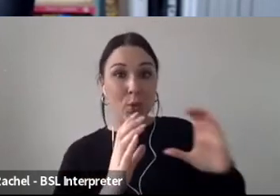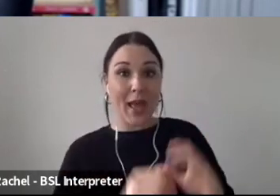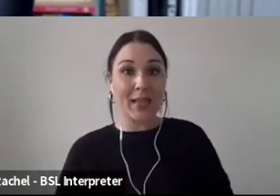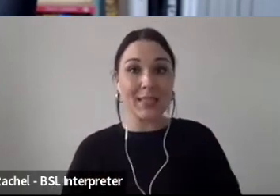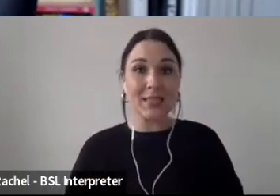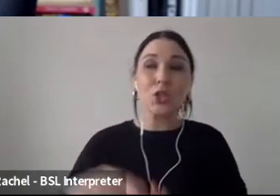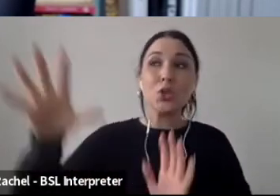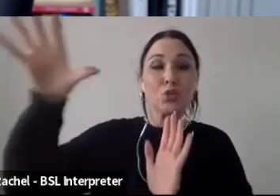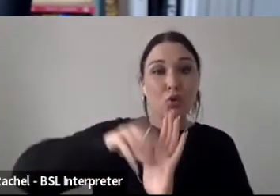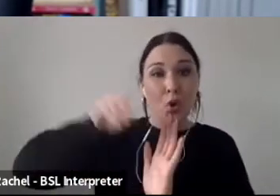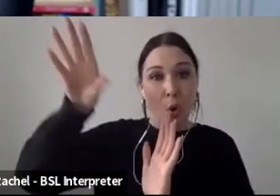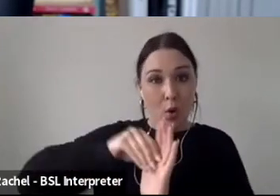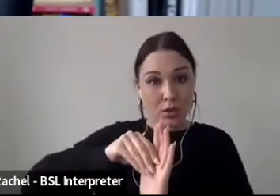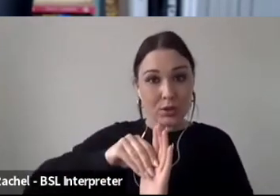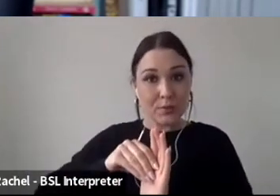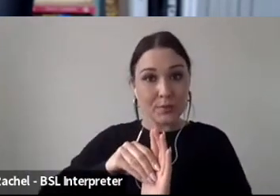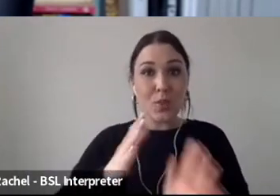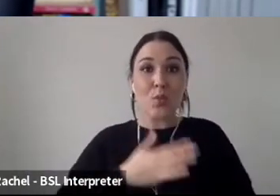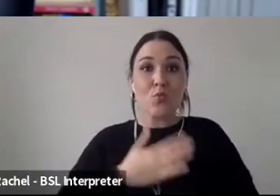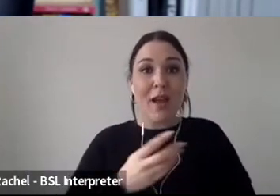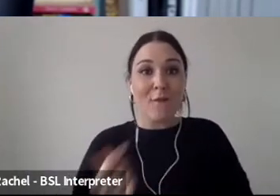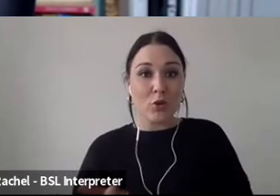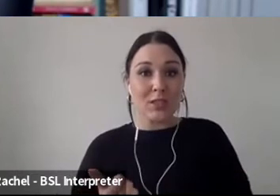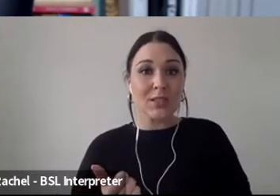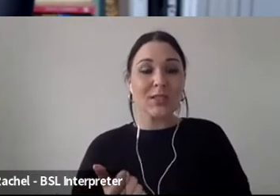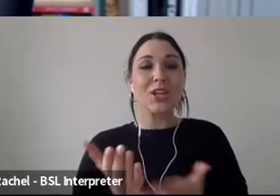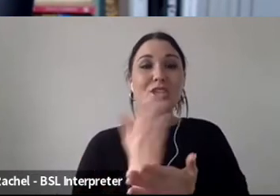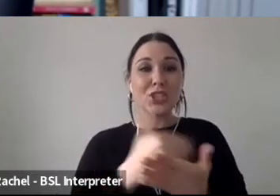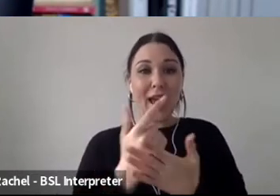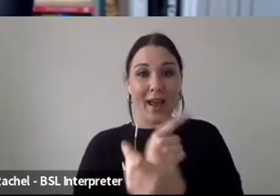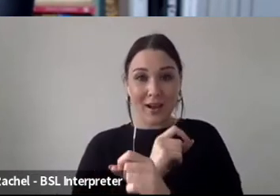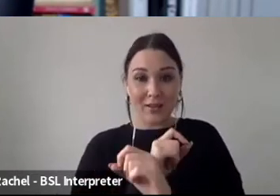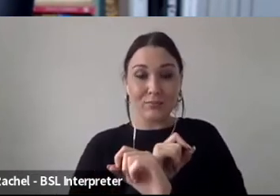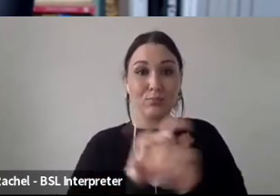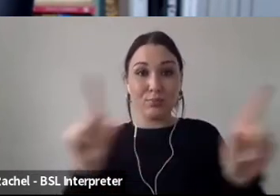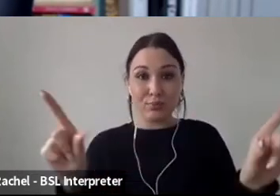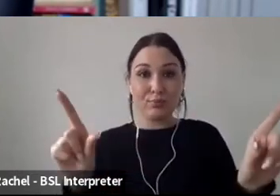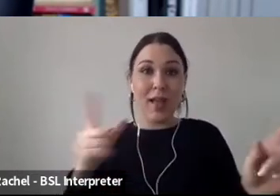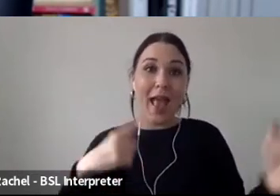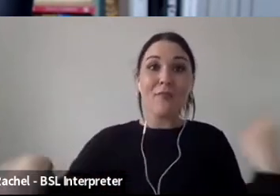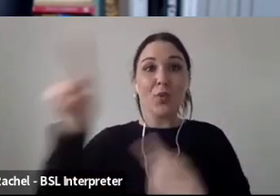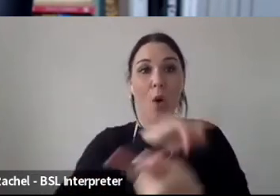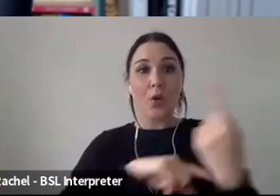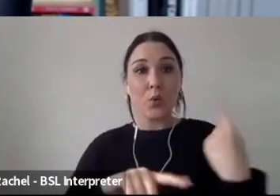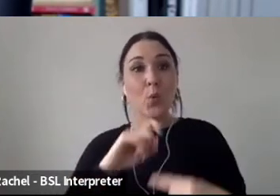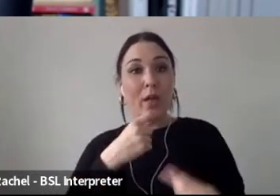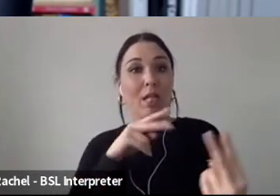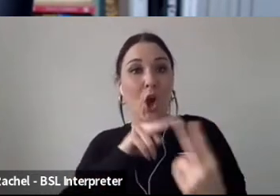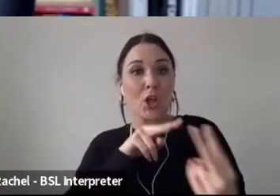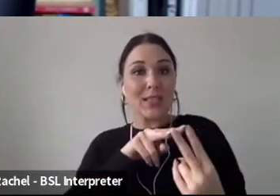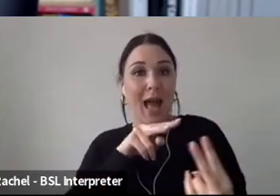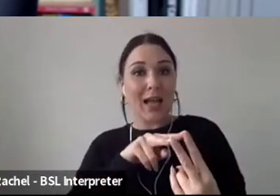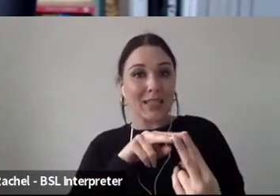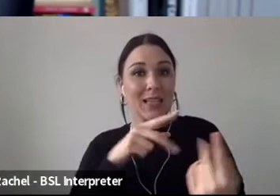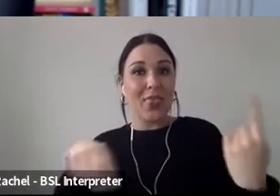then to share that information with everybody you're going to come into contact with, and to make sure that they keep communicating with you in that way.